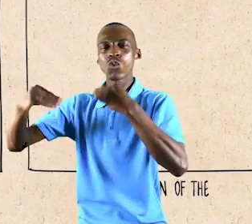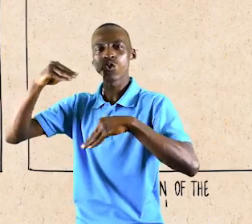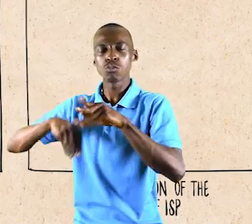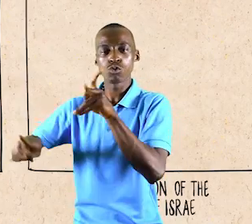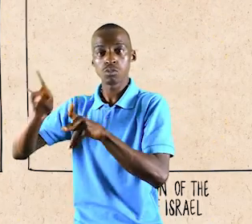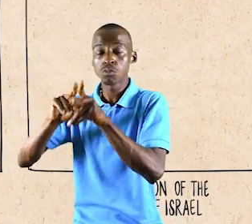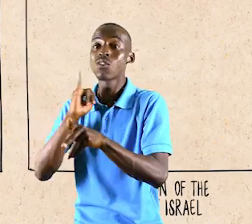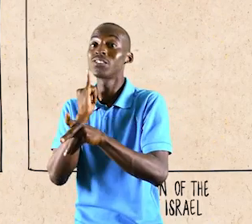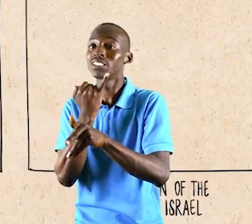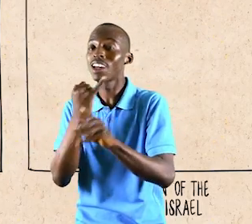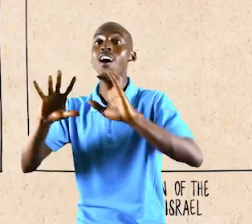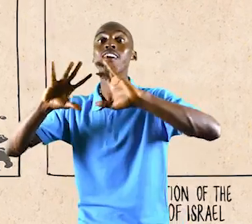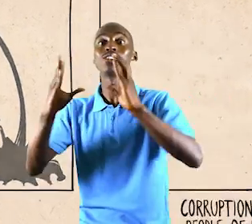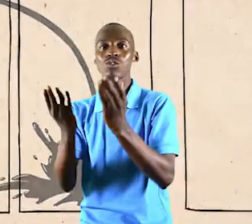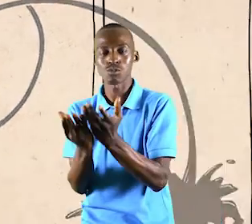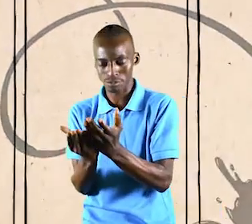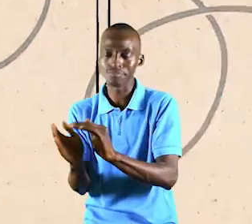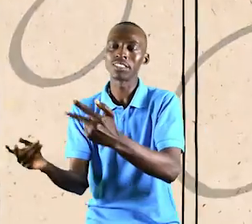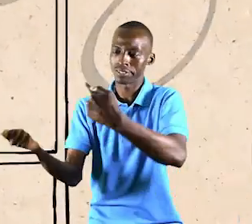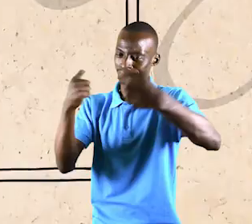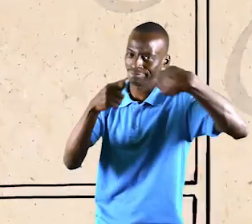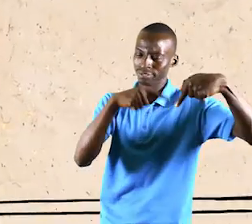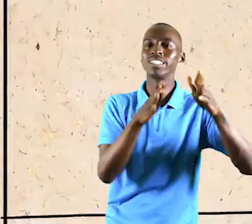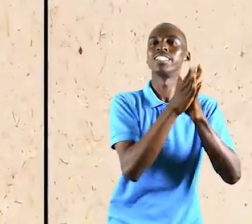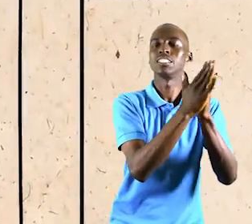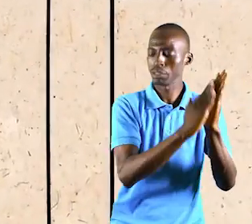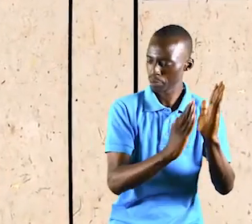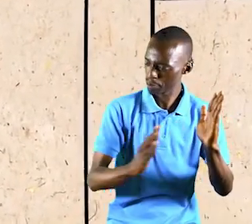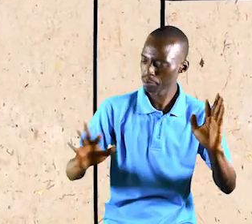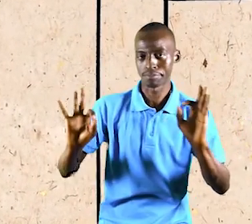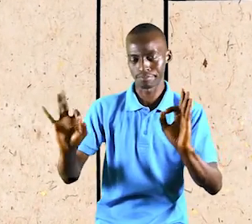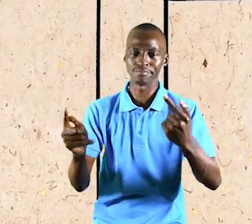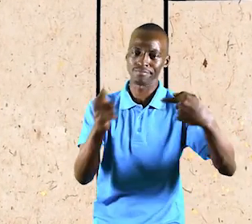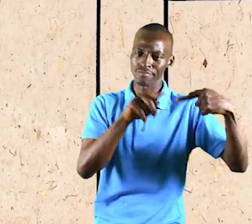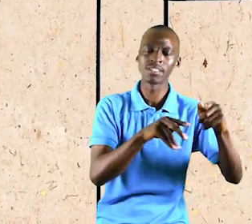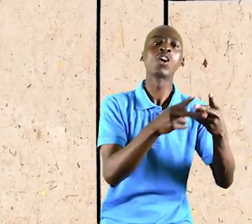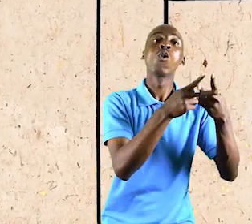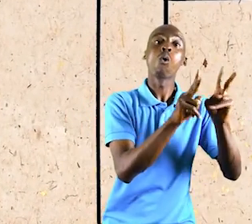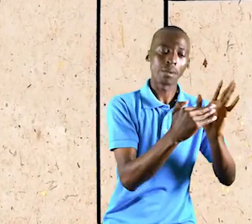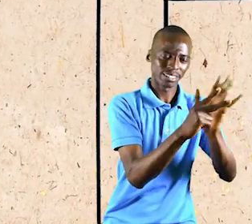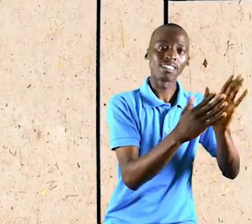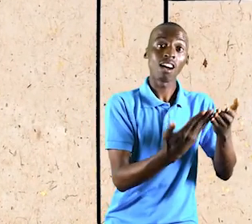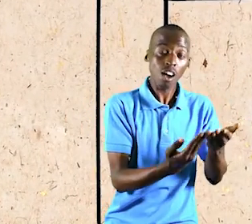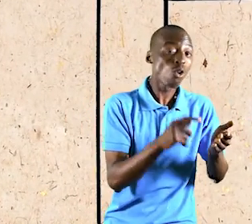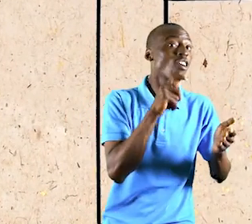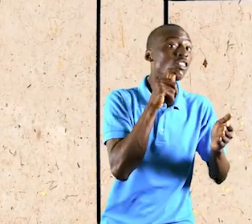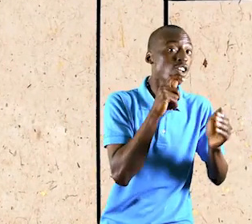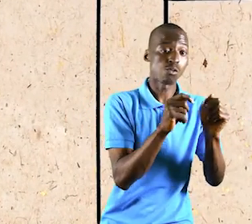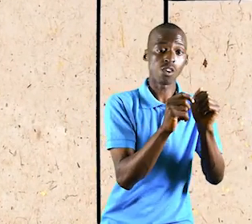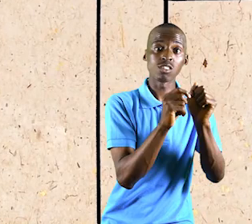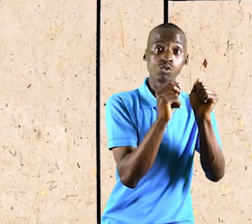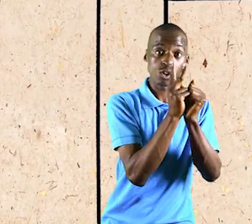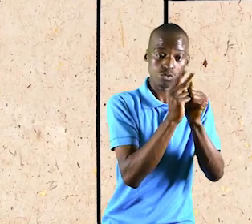the people of Israel as a whole. So let's dive in and we can explore each part a bit more. The opening section begins with the tribes of Israel in